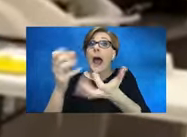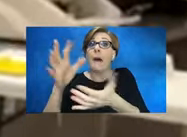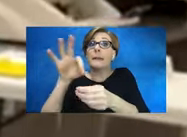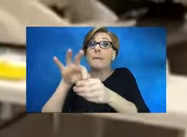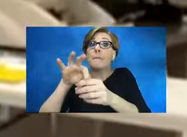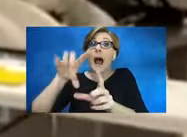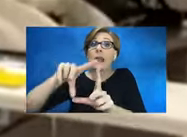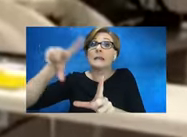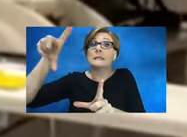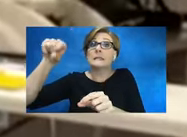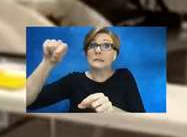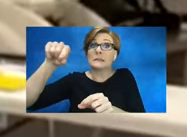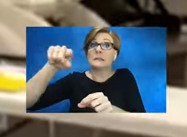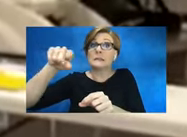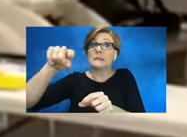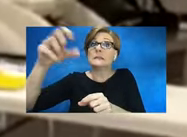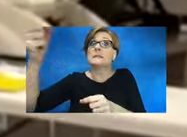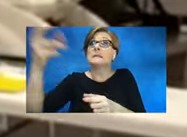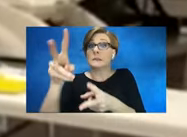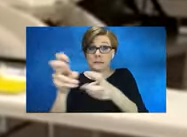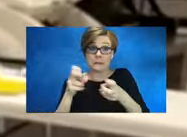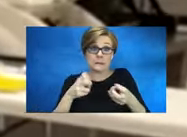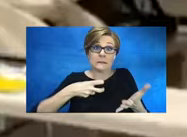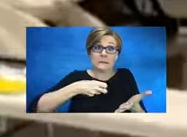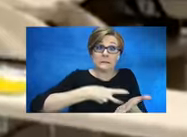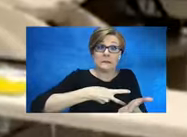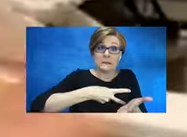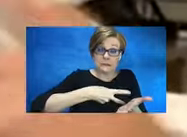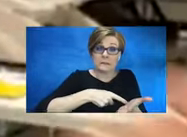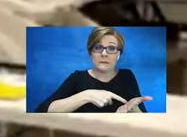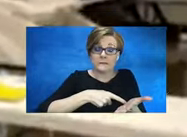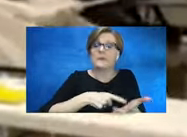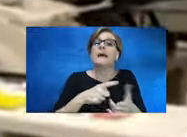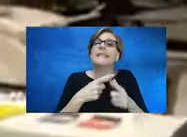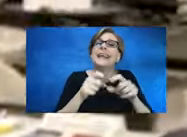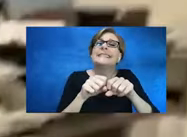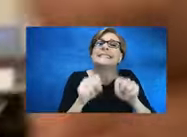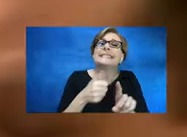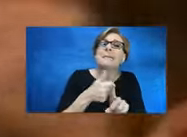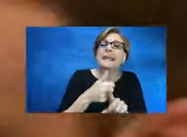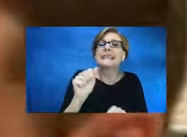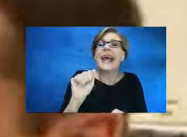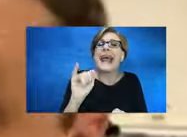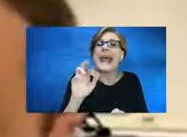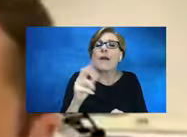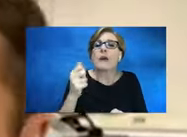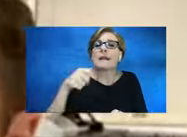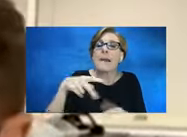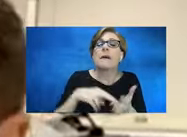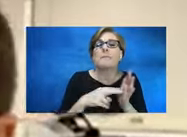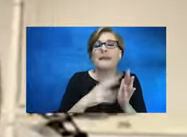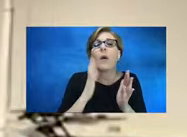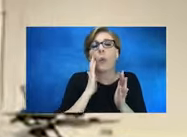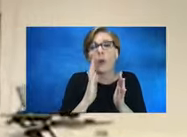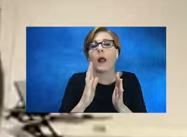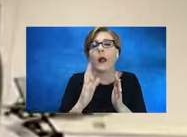from the ballot processing boards to the tabulation center. Then our system, because it's an air gap system, has to assign a new